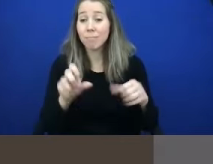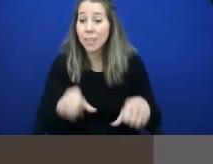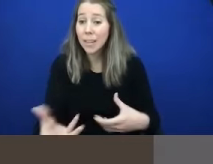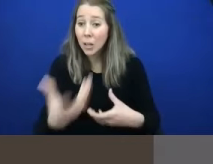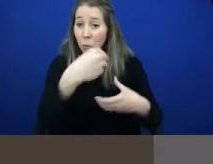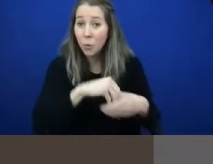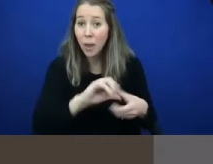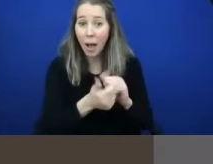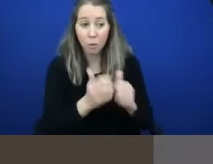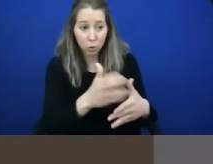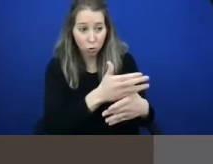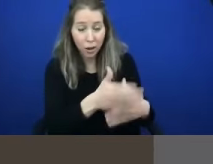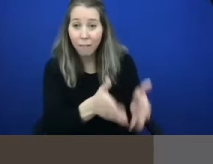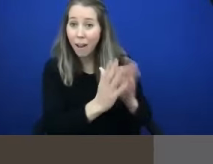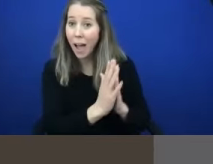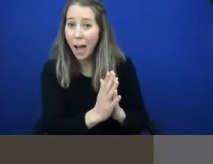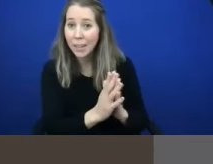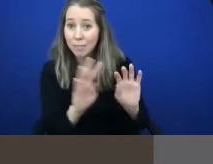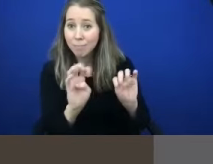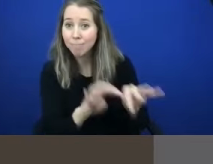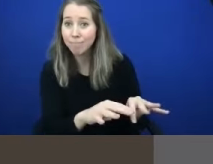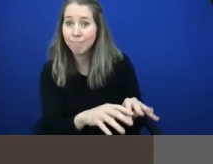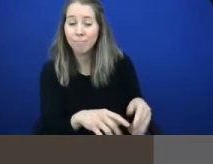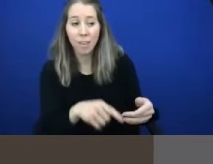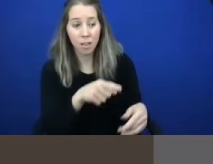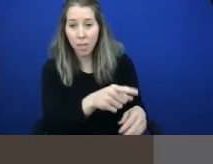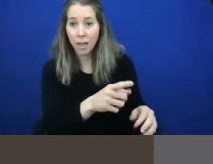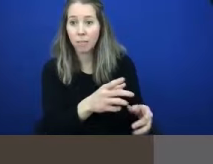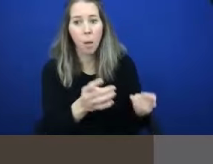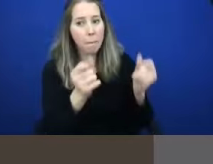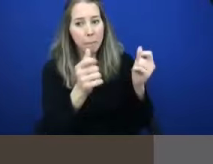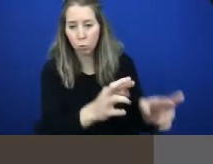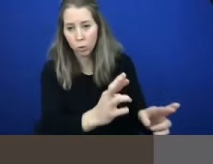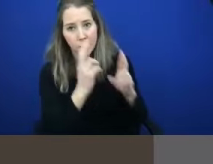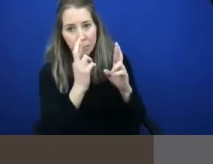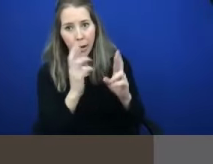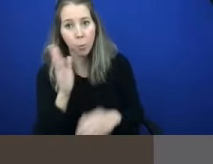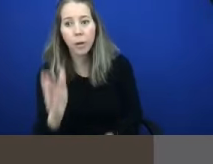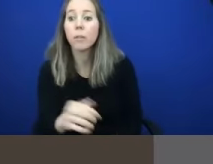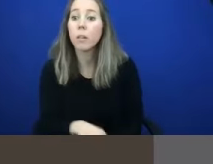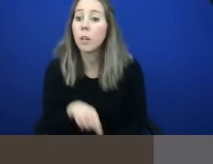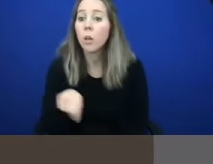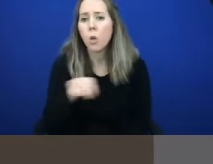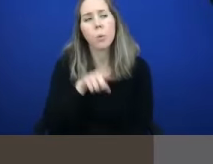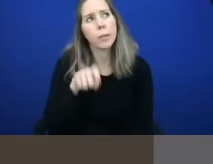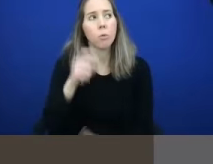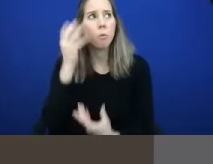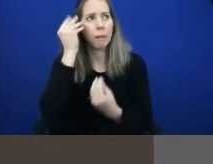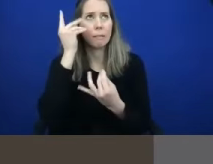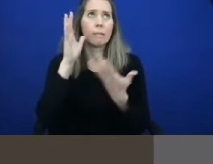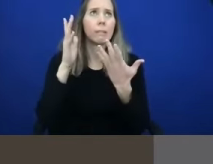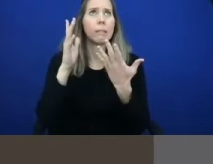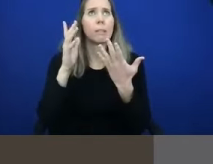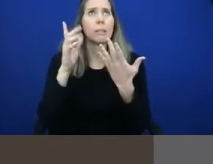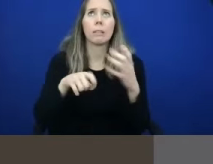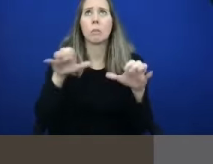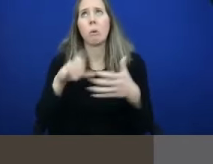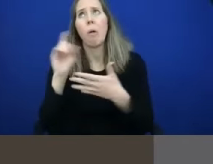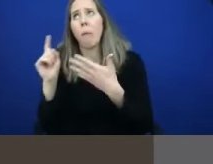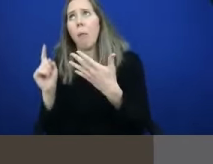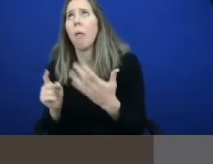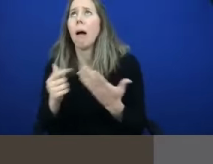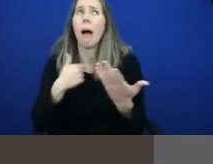to share that with them. And that garners respect right off the bat. And you don't have to sort of think outside of the box and oh my goodness,